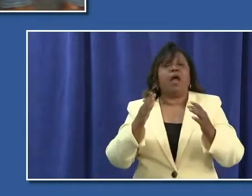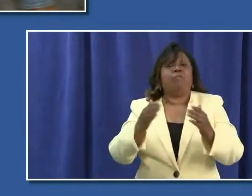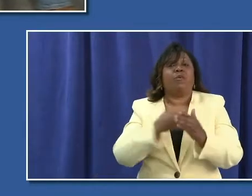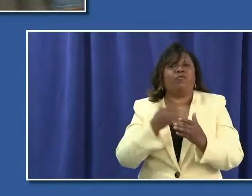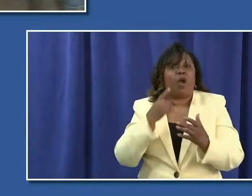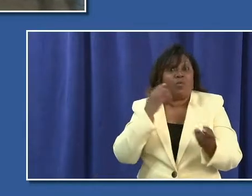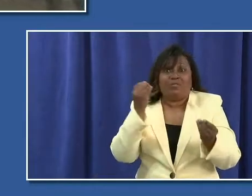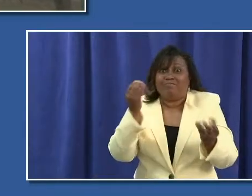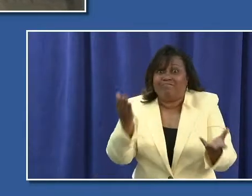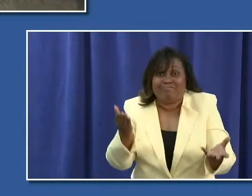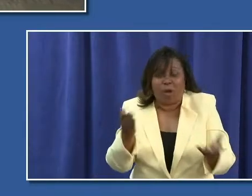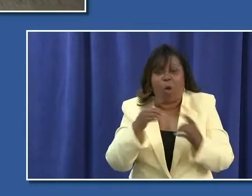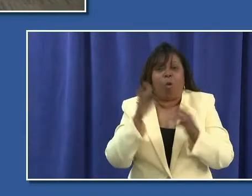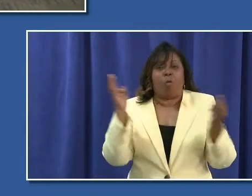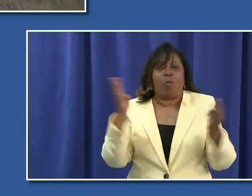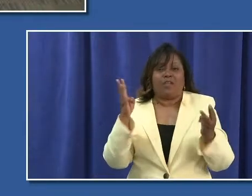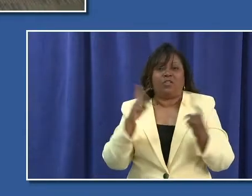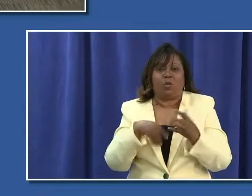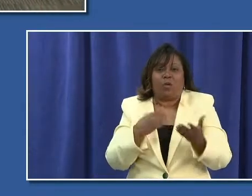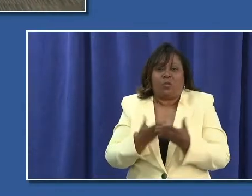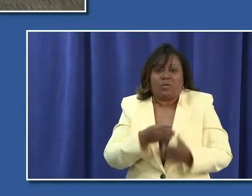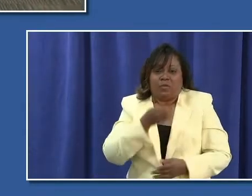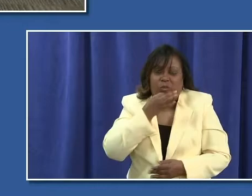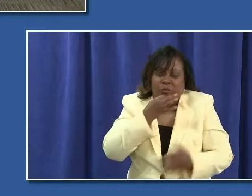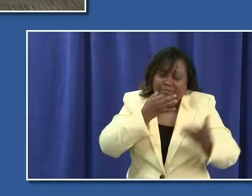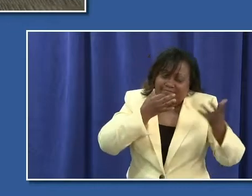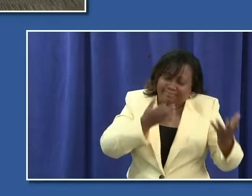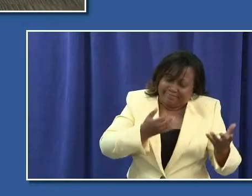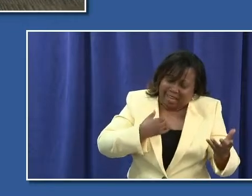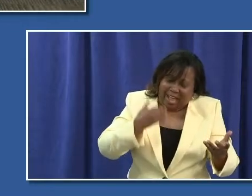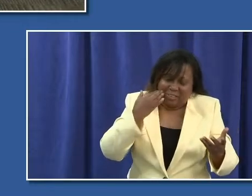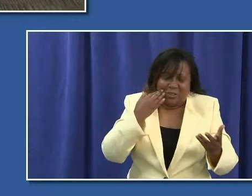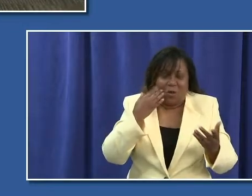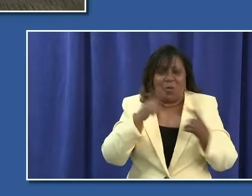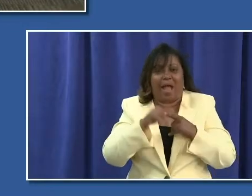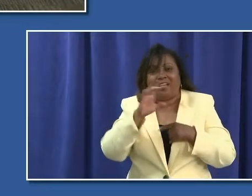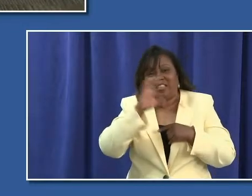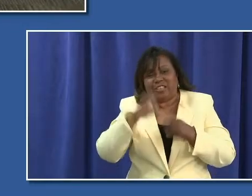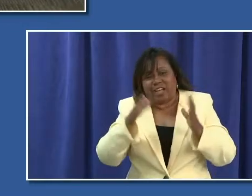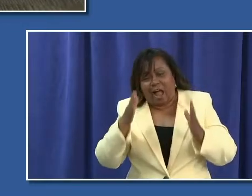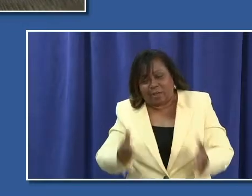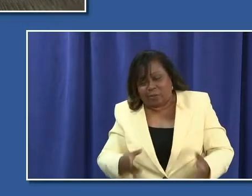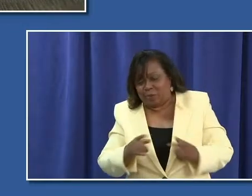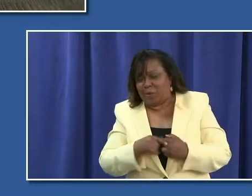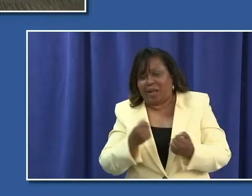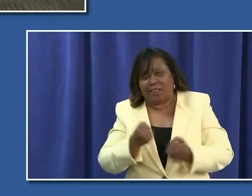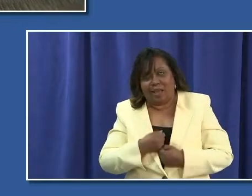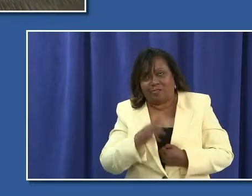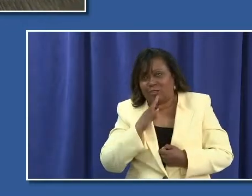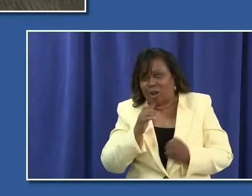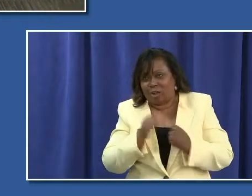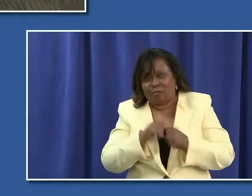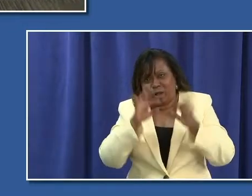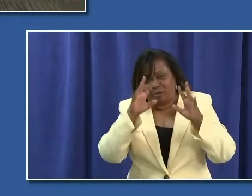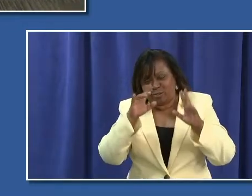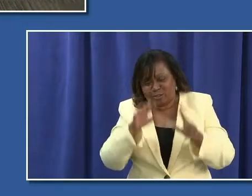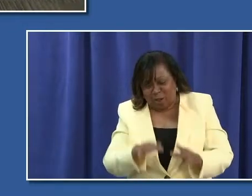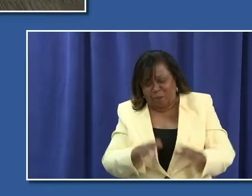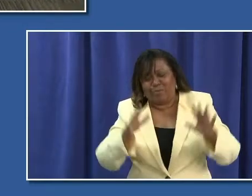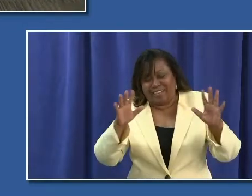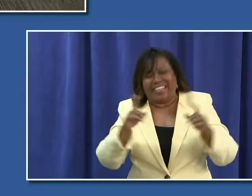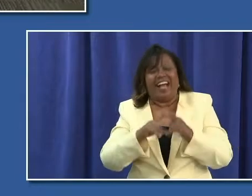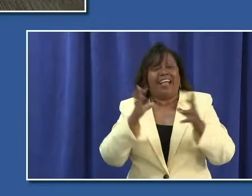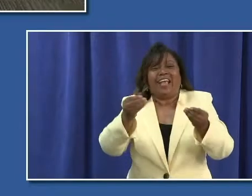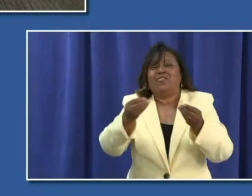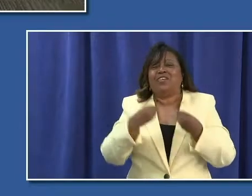Before we know it, winter will be here, and I know, as a Chicagoan, we love to talk about snow. So